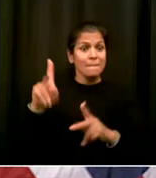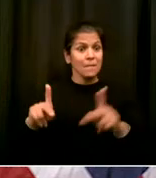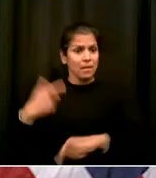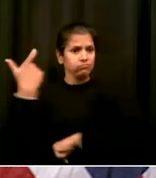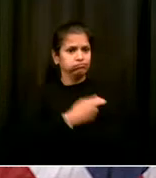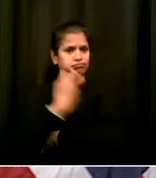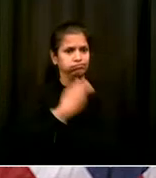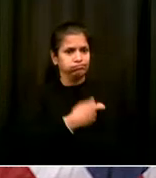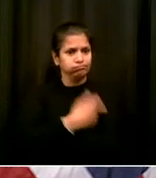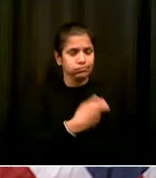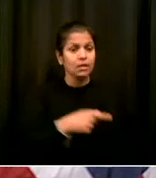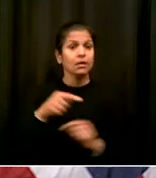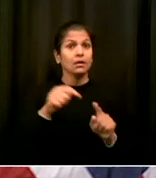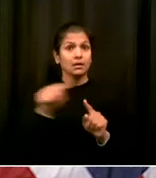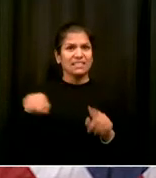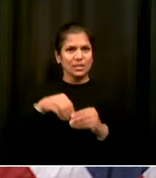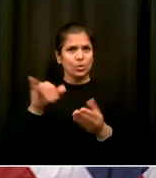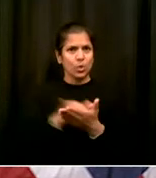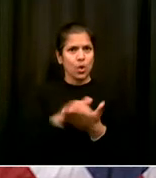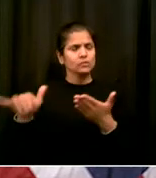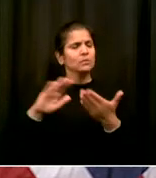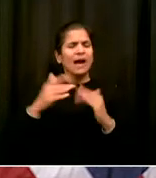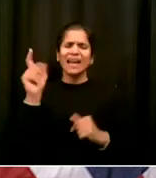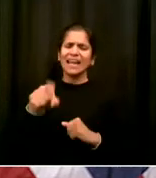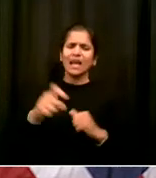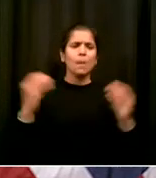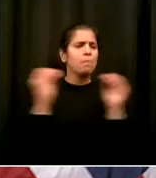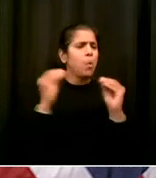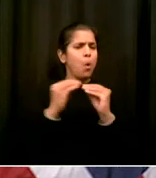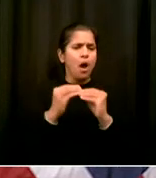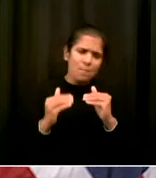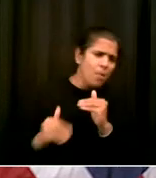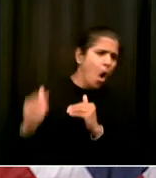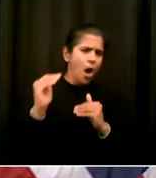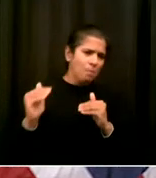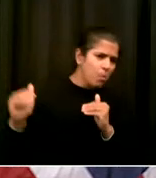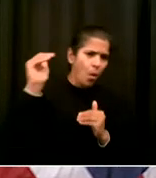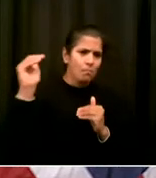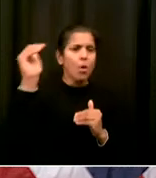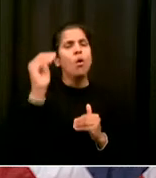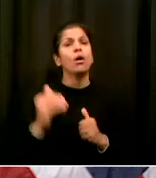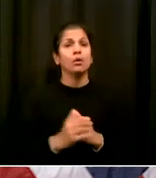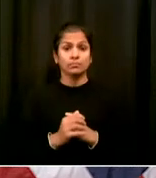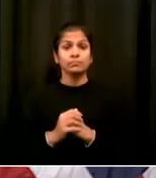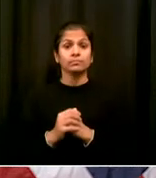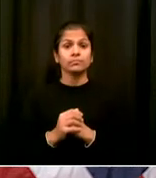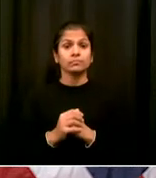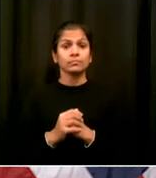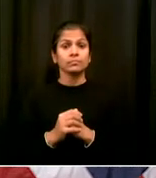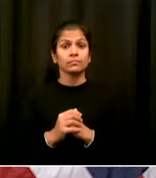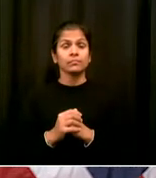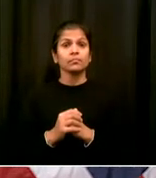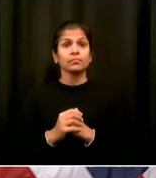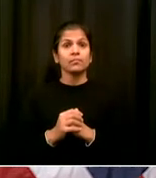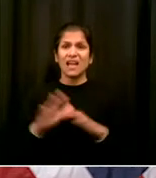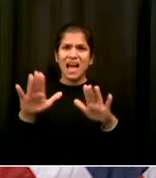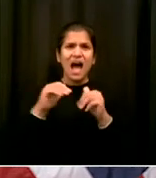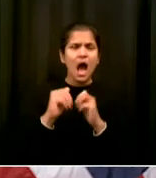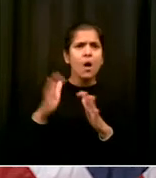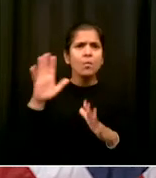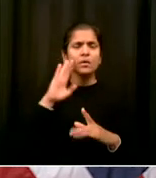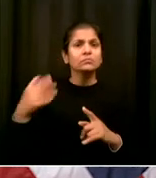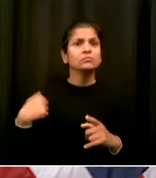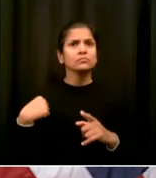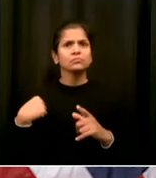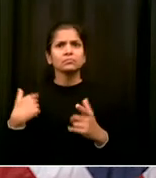into vaccinations. One key to doing this, as the mayor mentioned, is expanding points of access across our entire